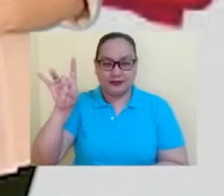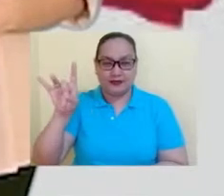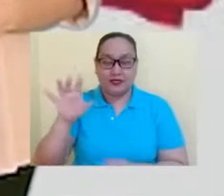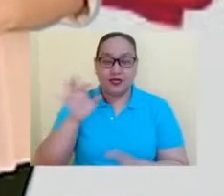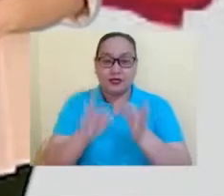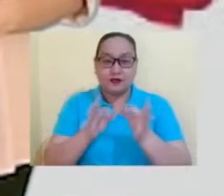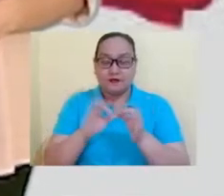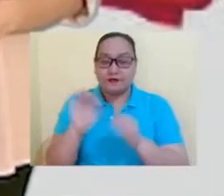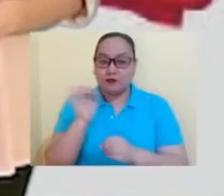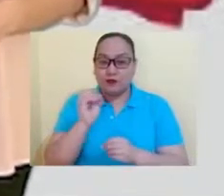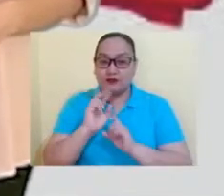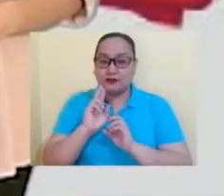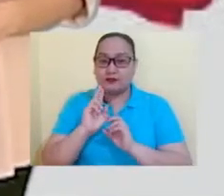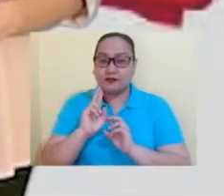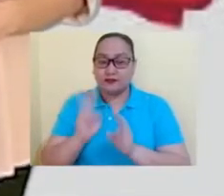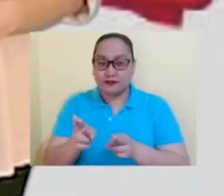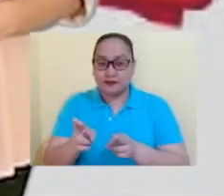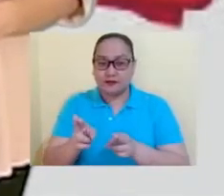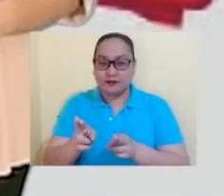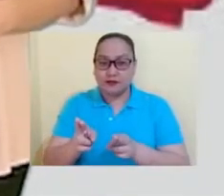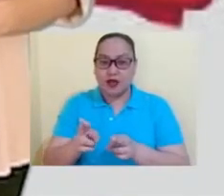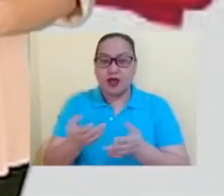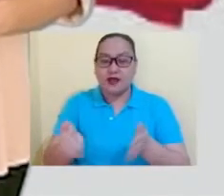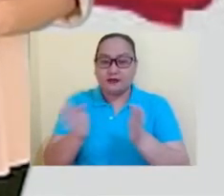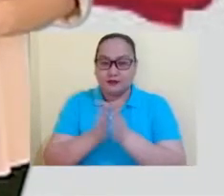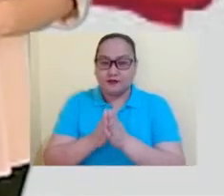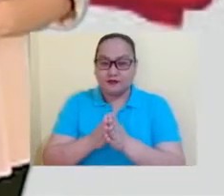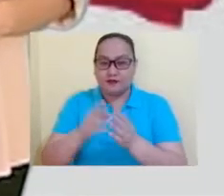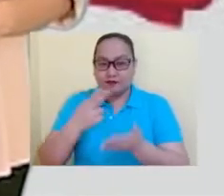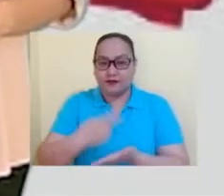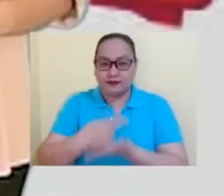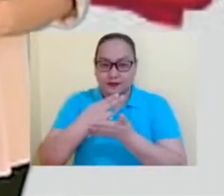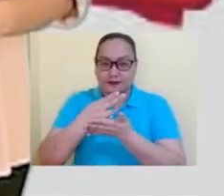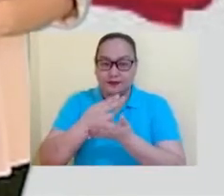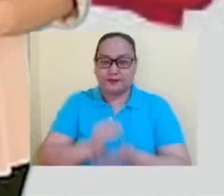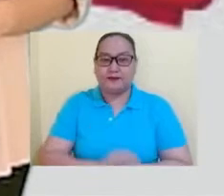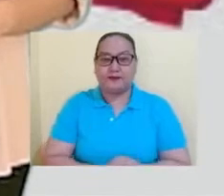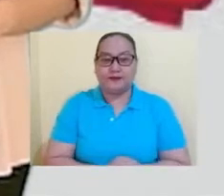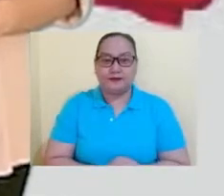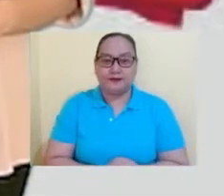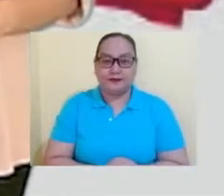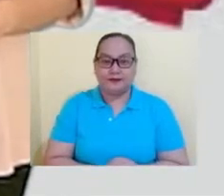8. If there is no response, send for help.